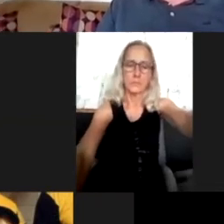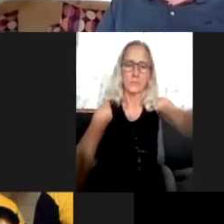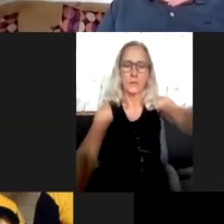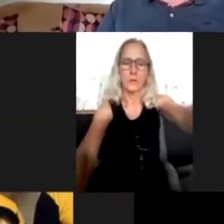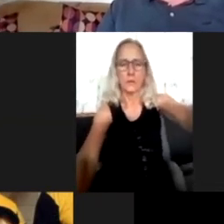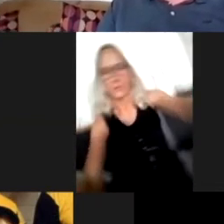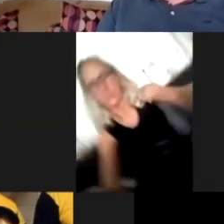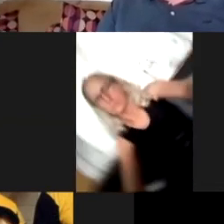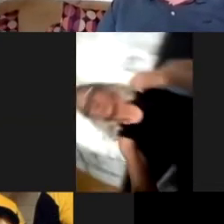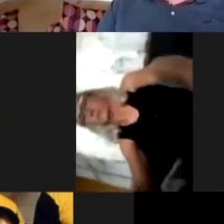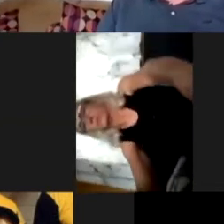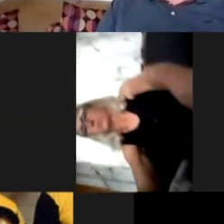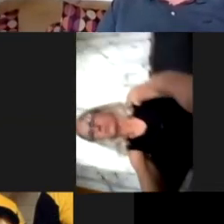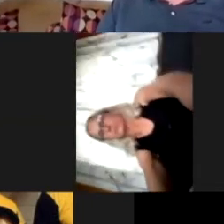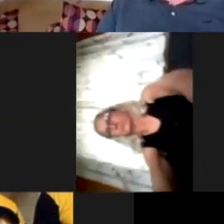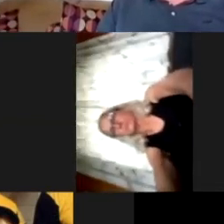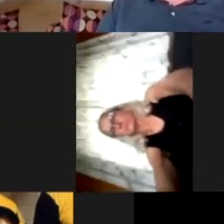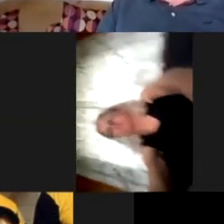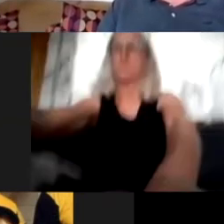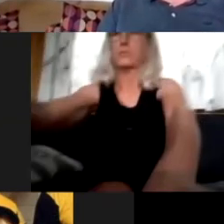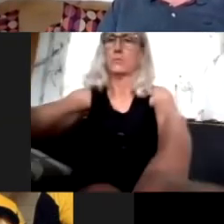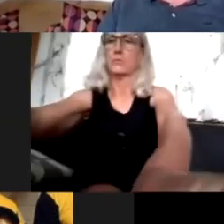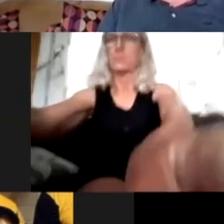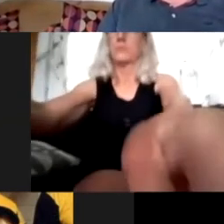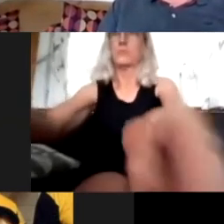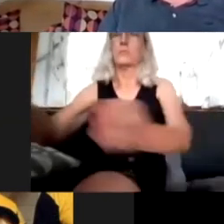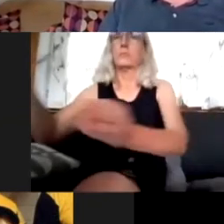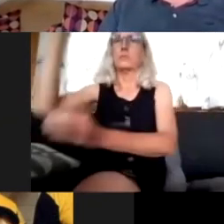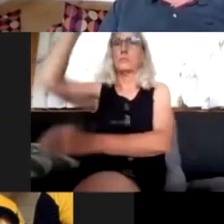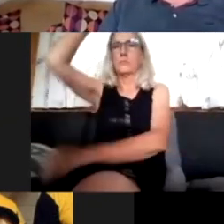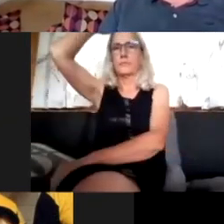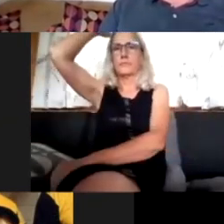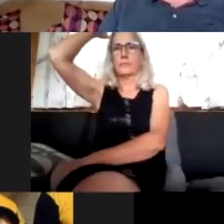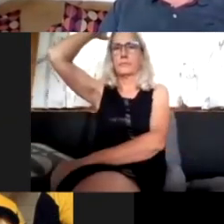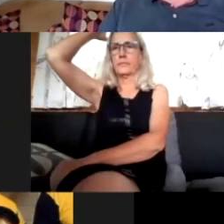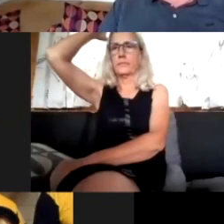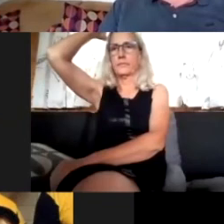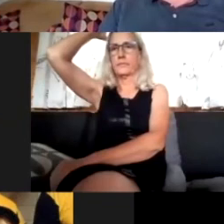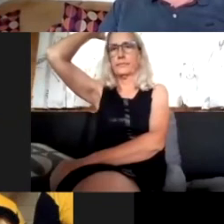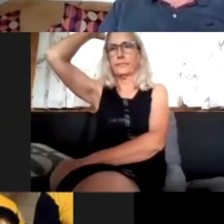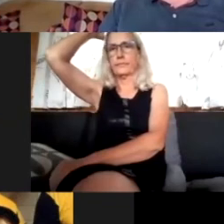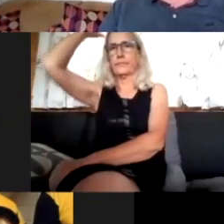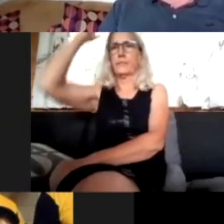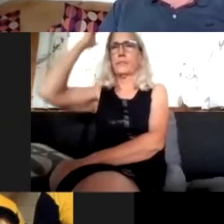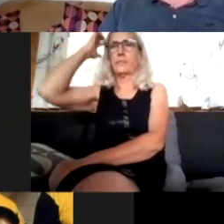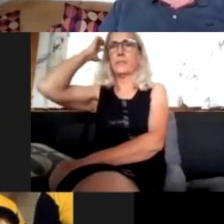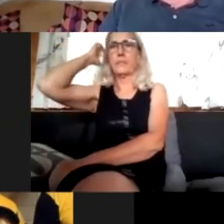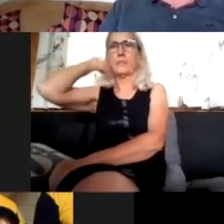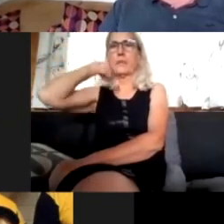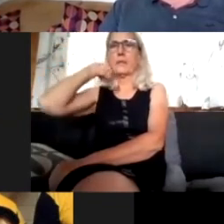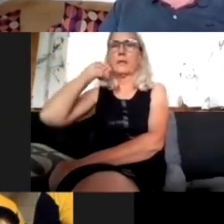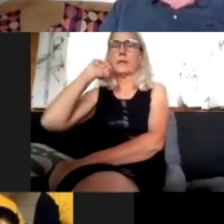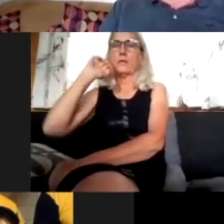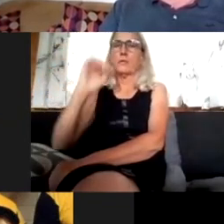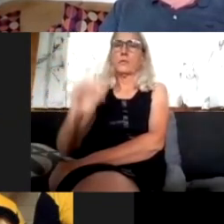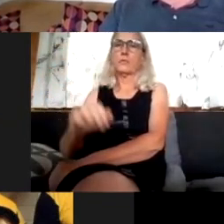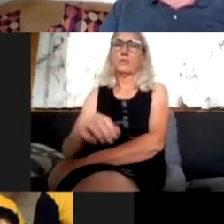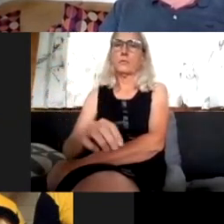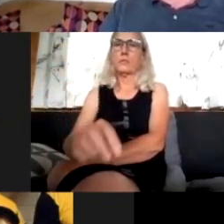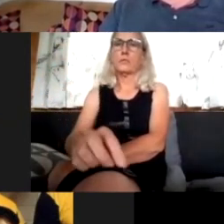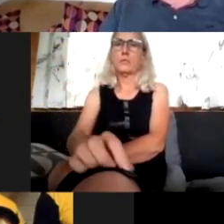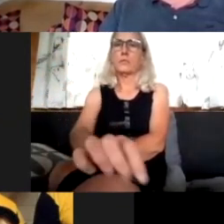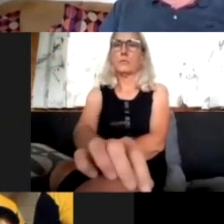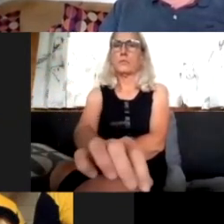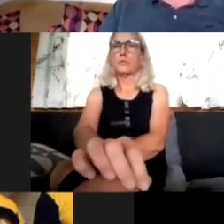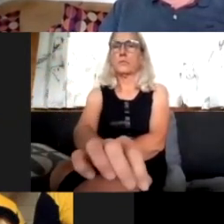is possible. So I bless you with grace and peace. And keep us in your prayers. Kingdom School. The good